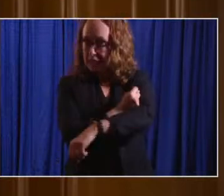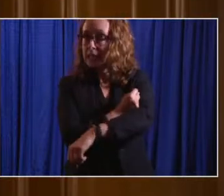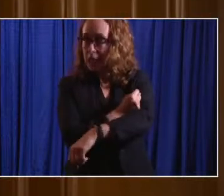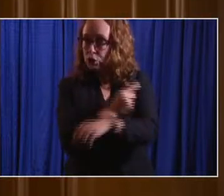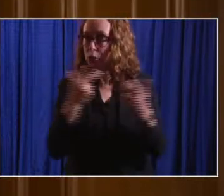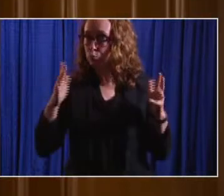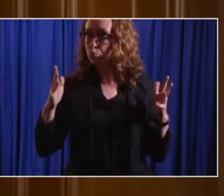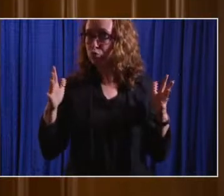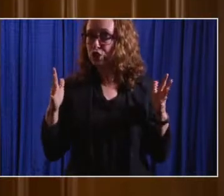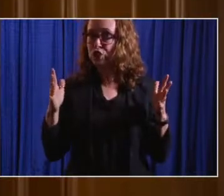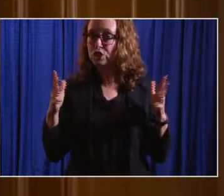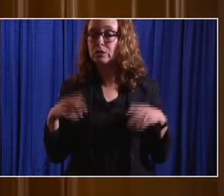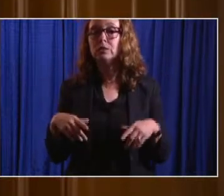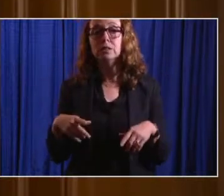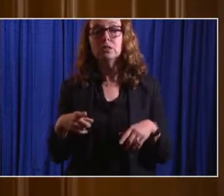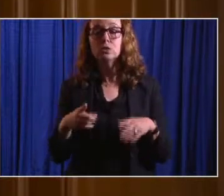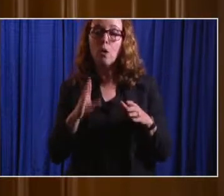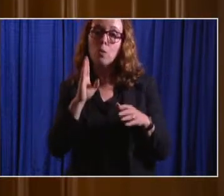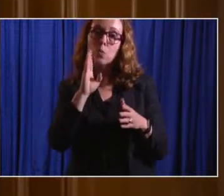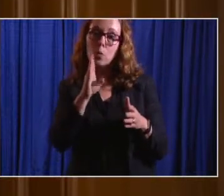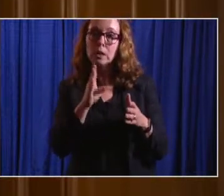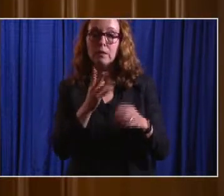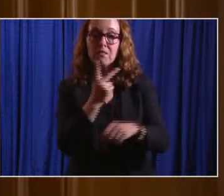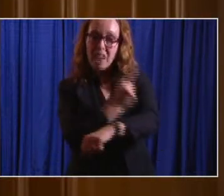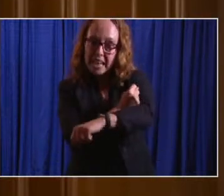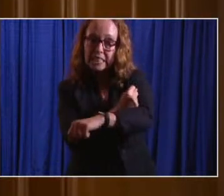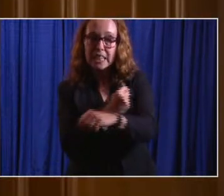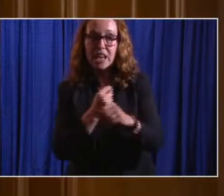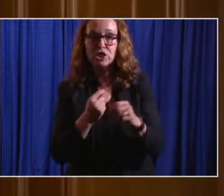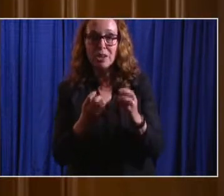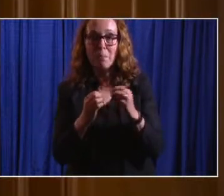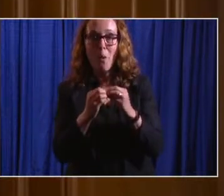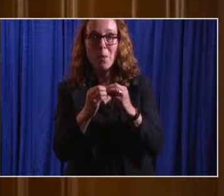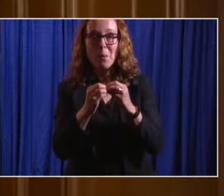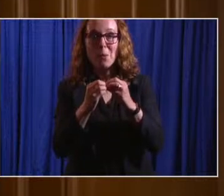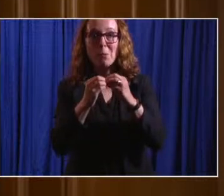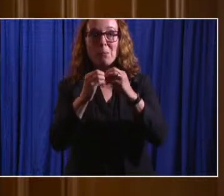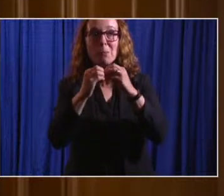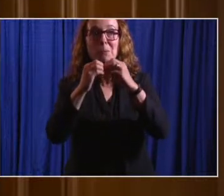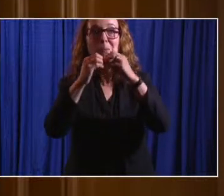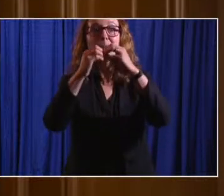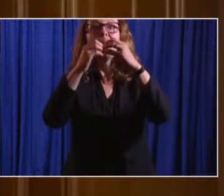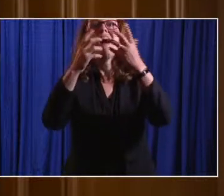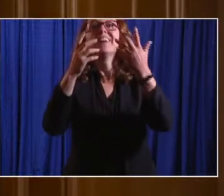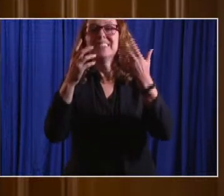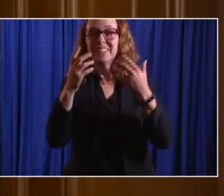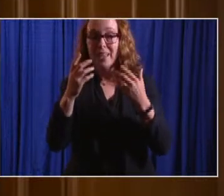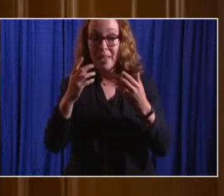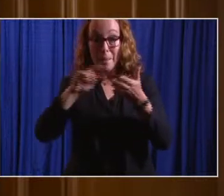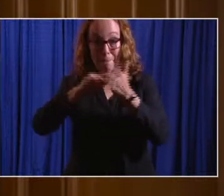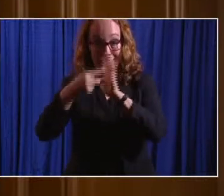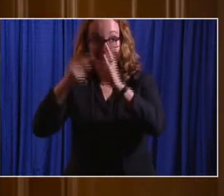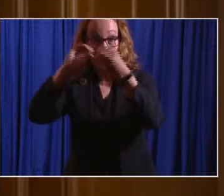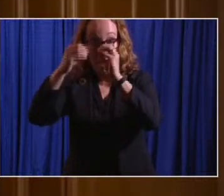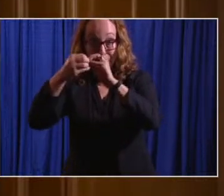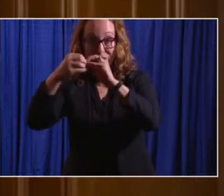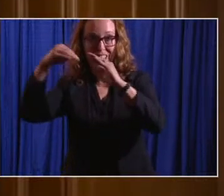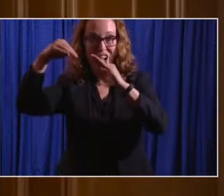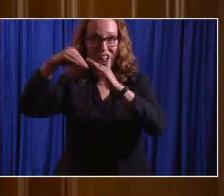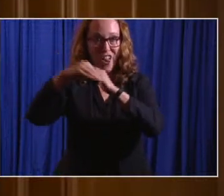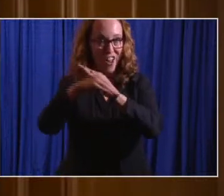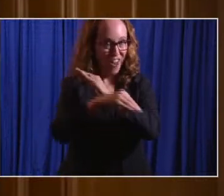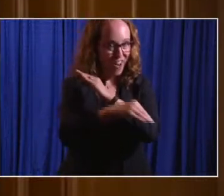if they're moving up slower than they were before, we believe we're going to see the cases continue to go down. And that's frankly